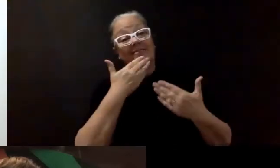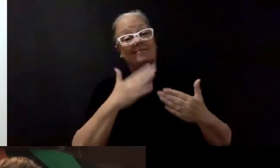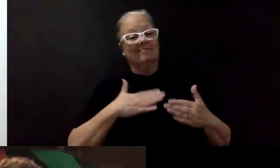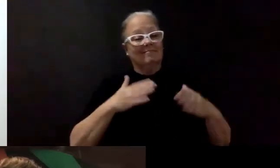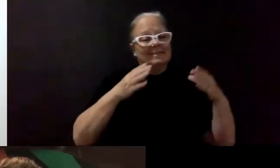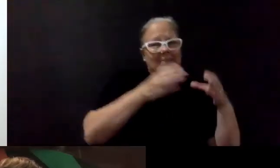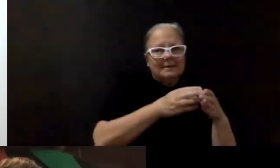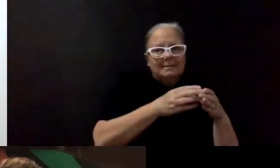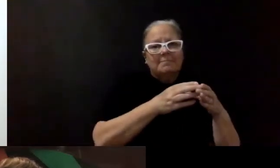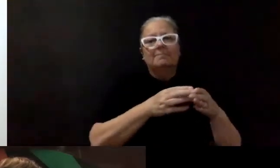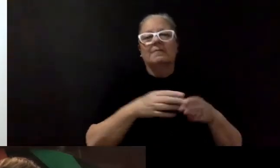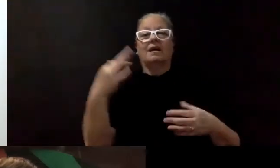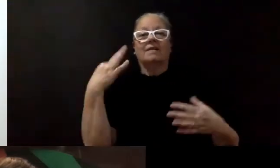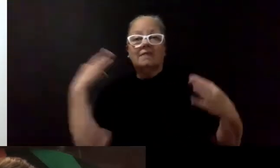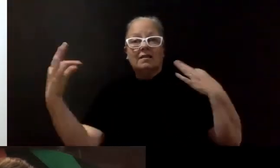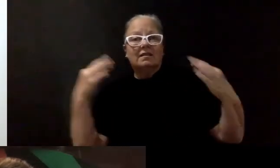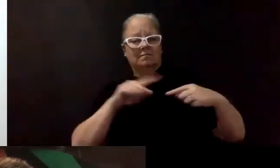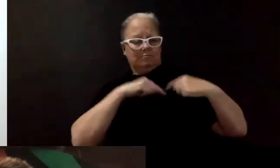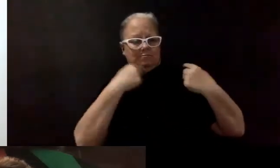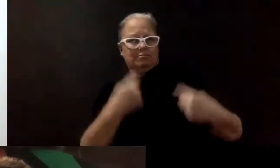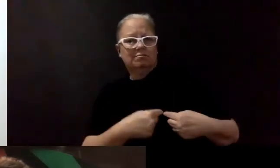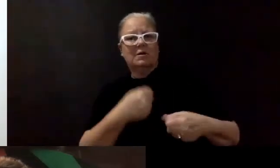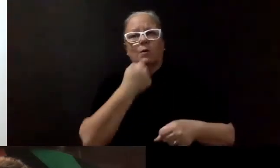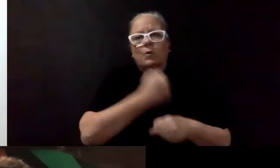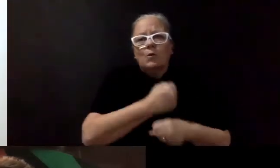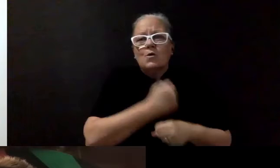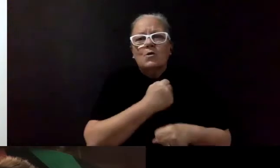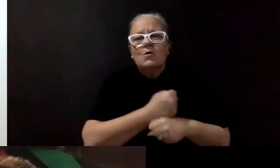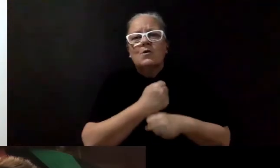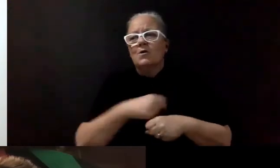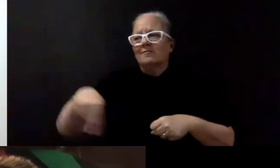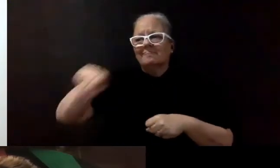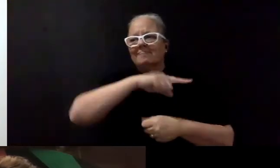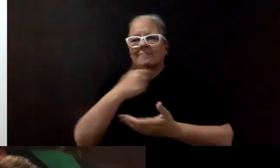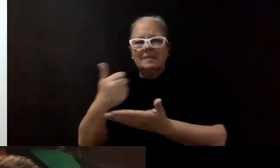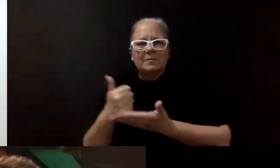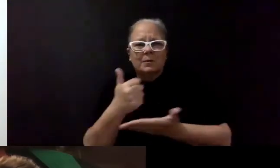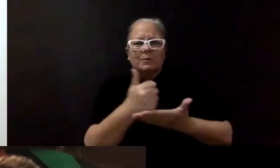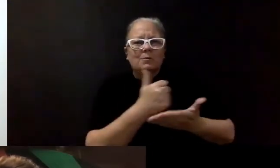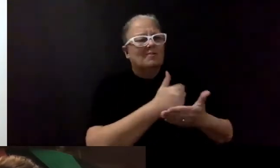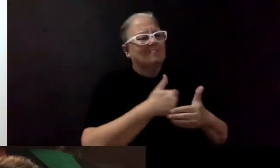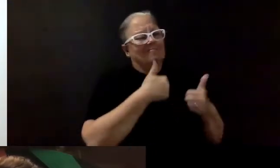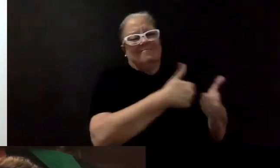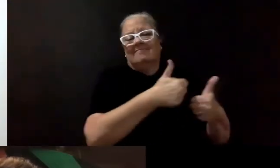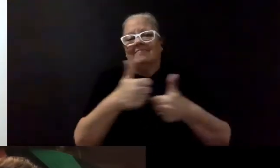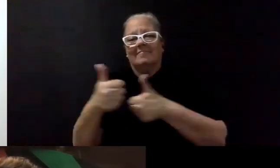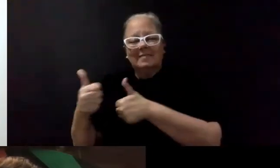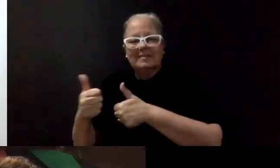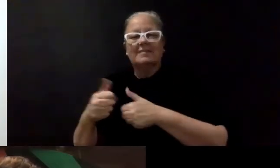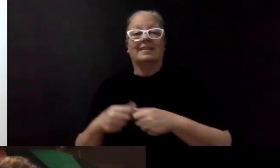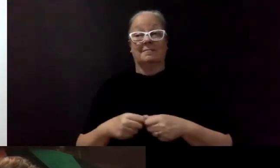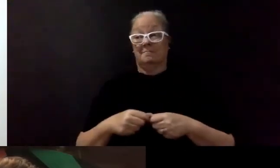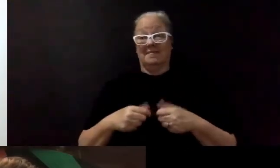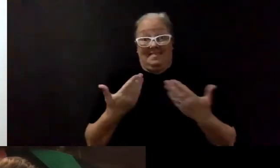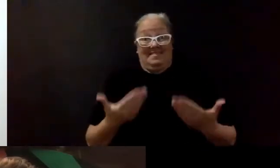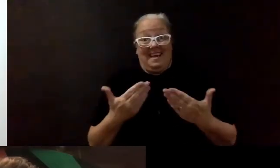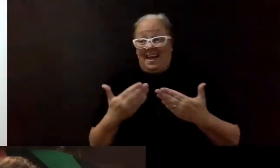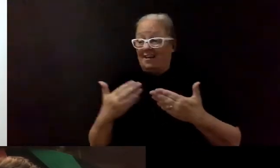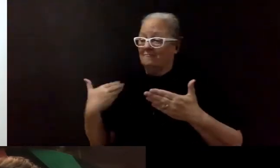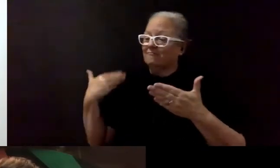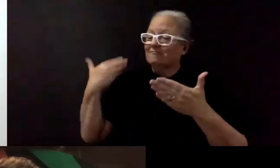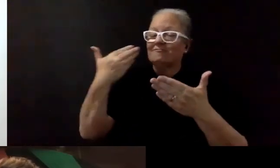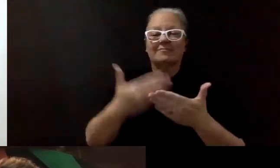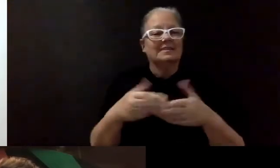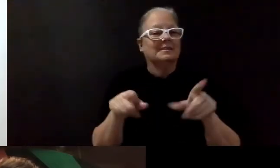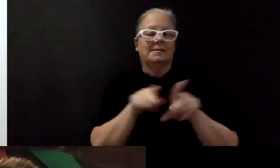amount of volunteers and kind of support people that we had around us, and continue to have around us. I think the important thing is that with Youth